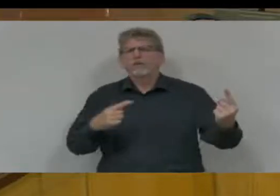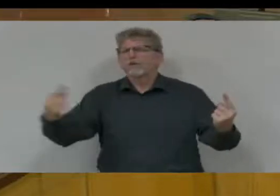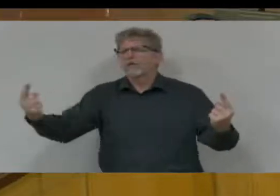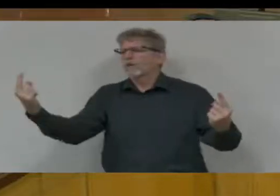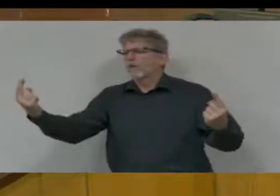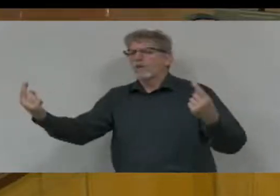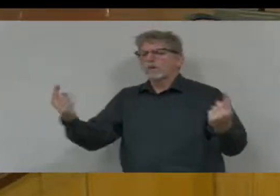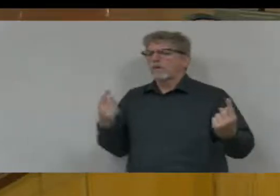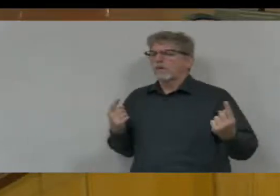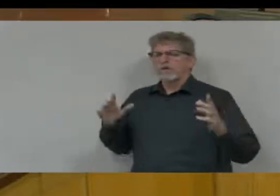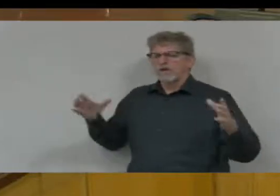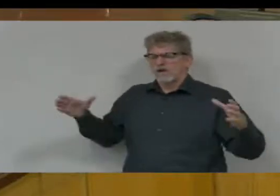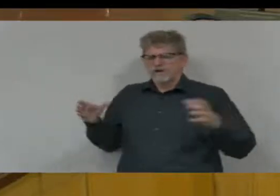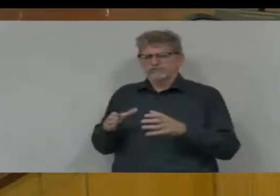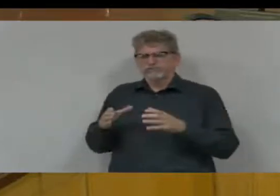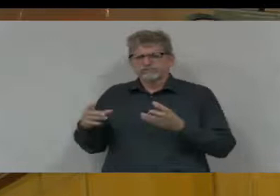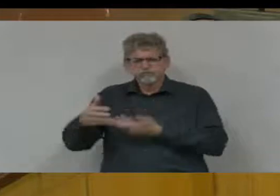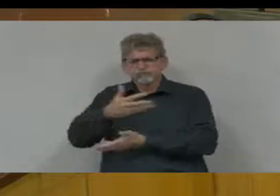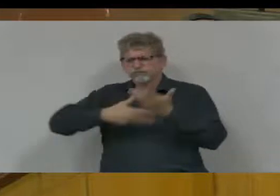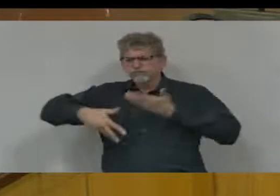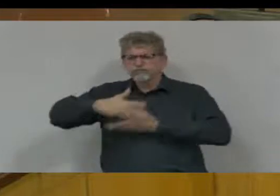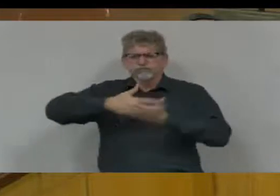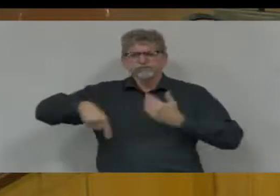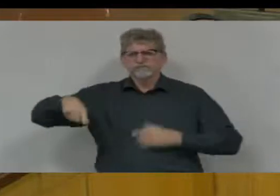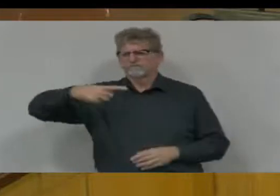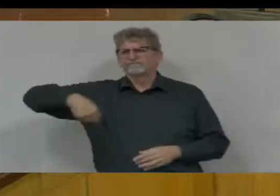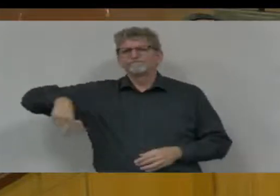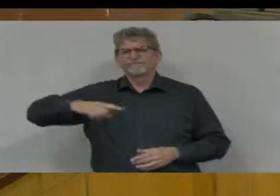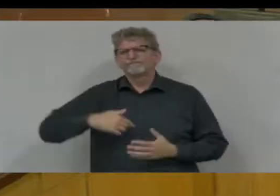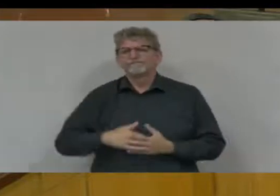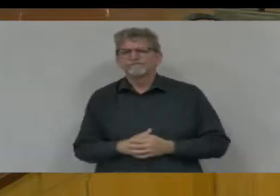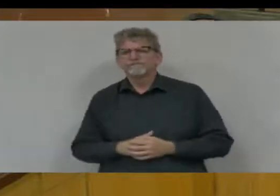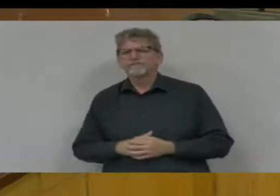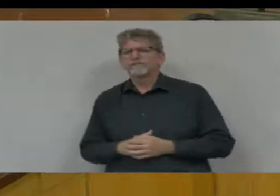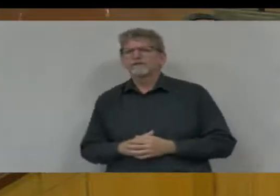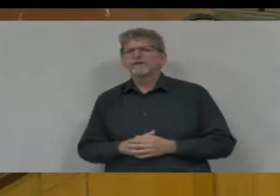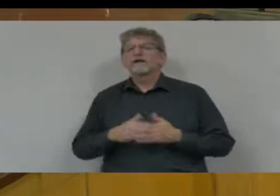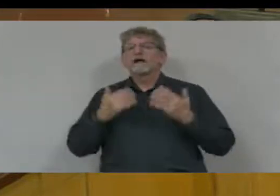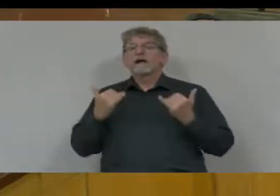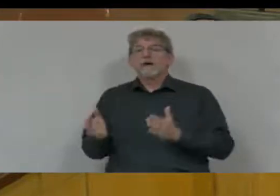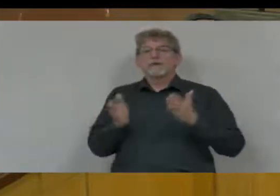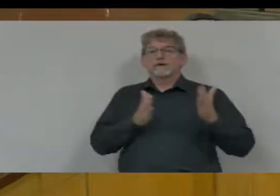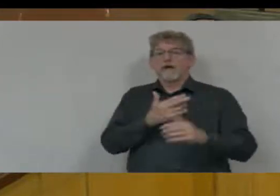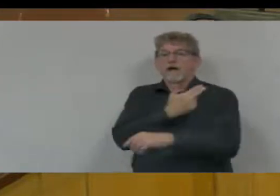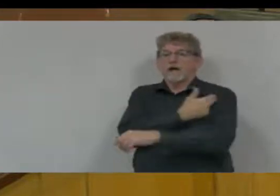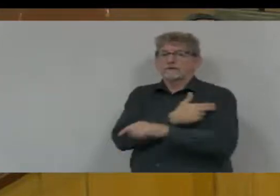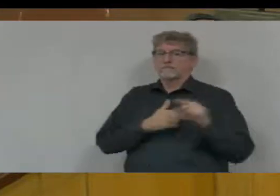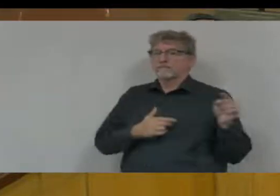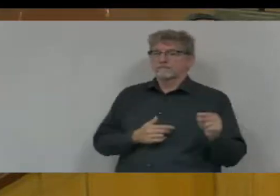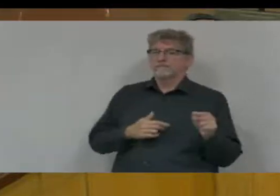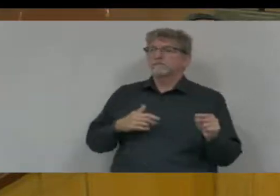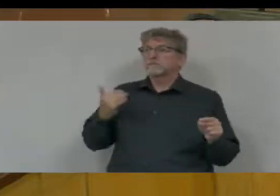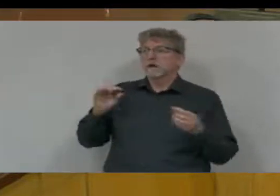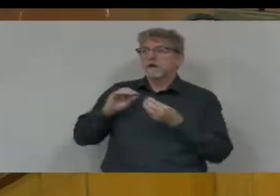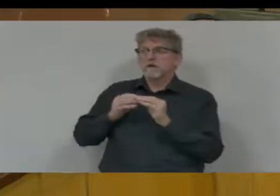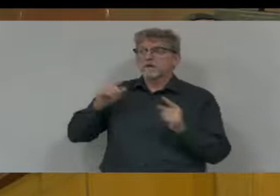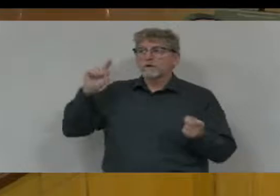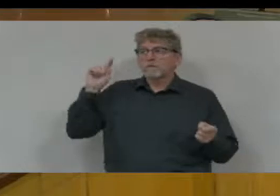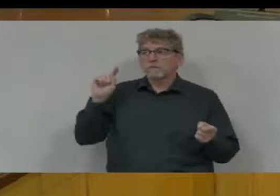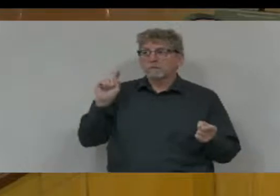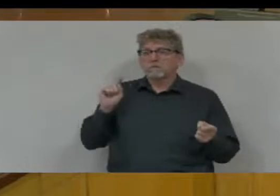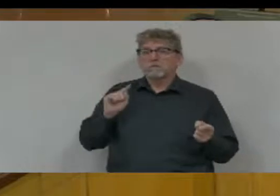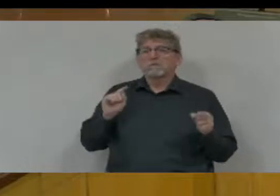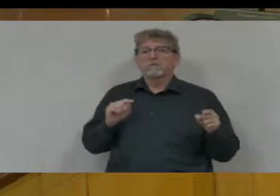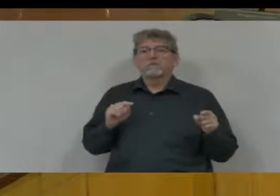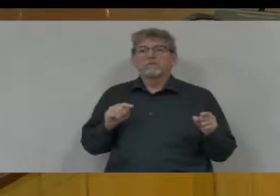important. From a hospital standpoint, our numbers, of course, are down, and we're very happy about that. So we would never say anything